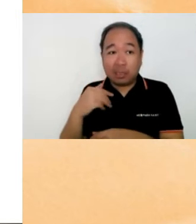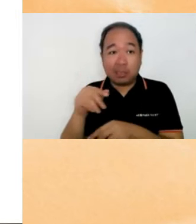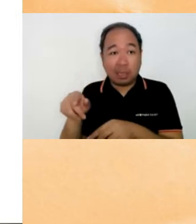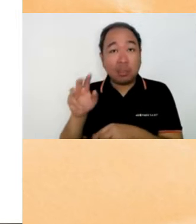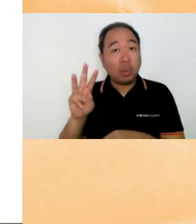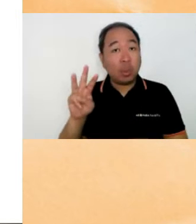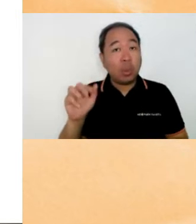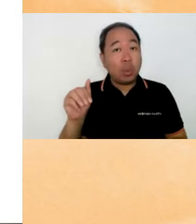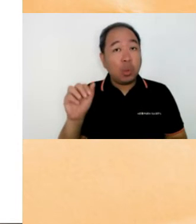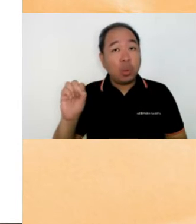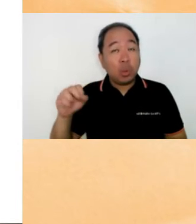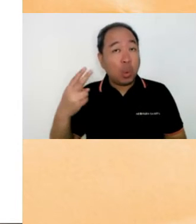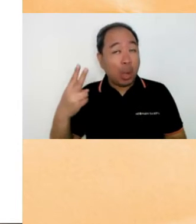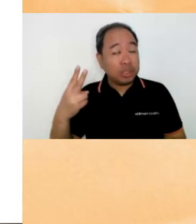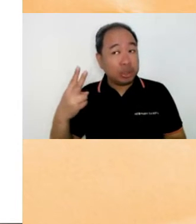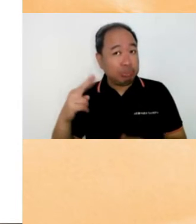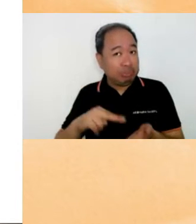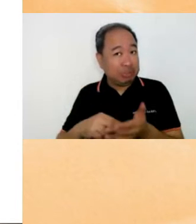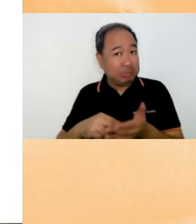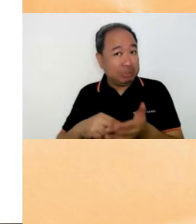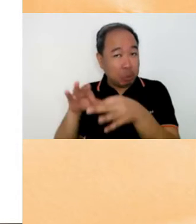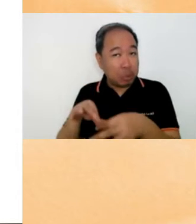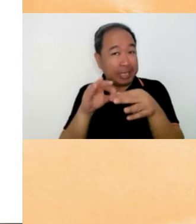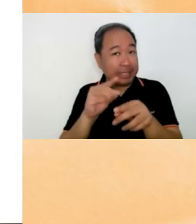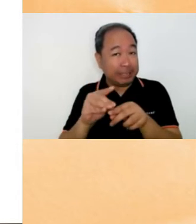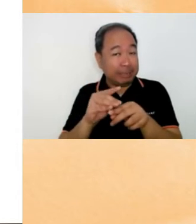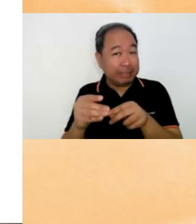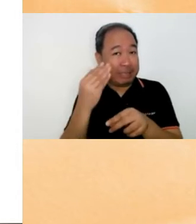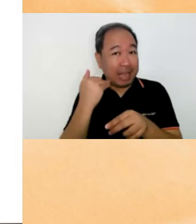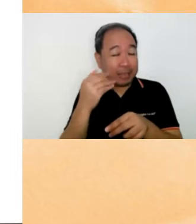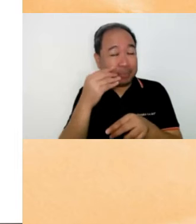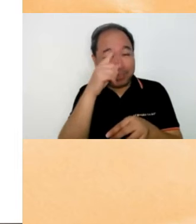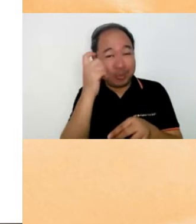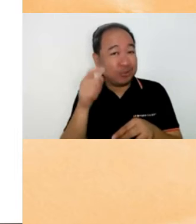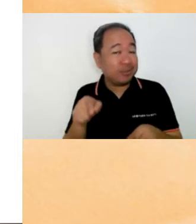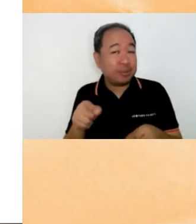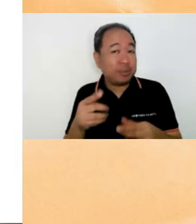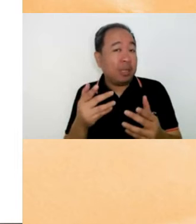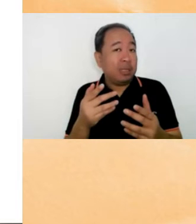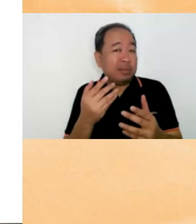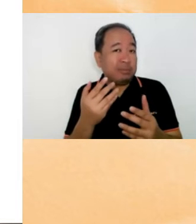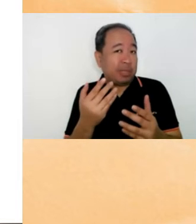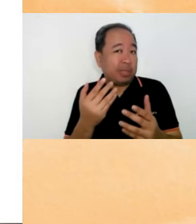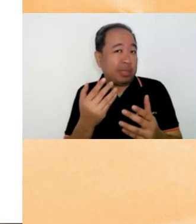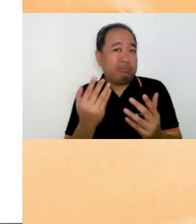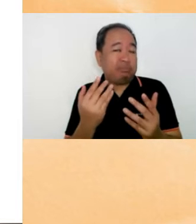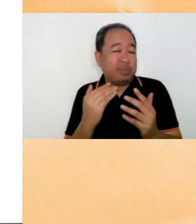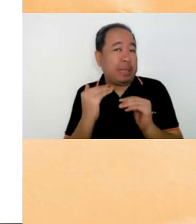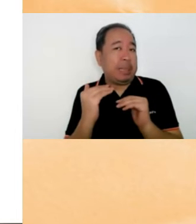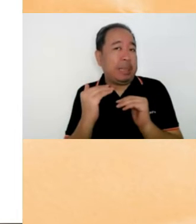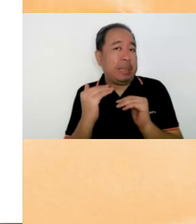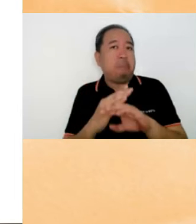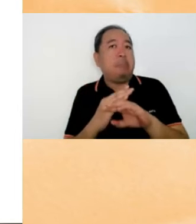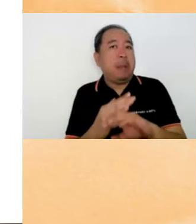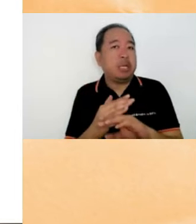Filipinos comes slowly because of the absence of facilities for toilet? No? It may or may not be.